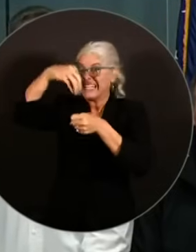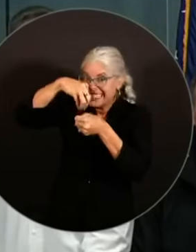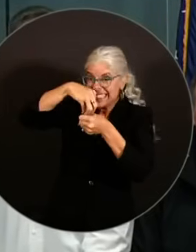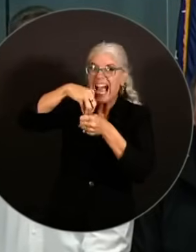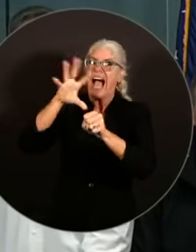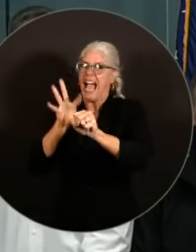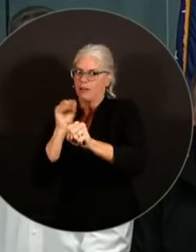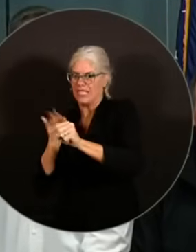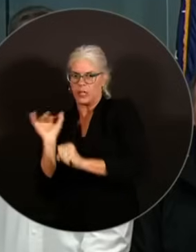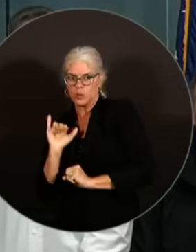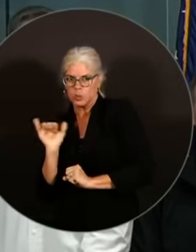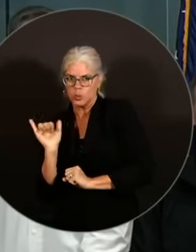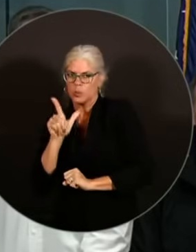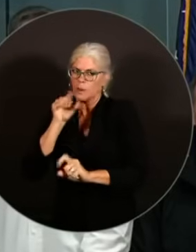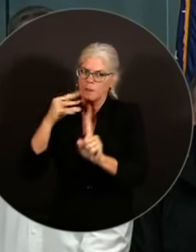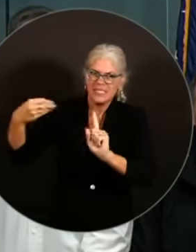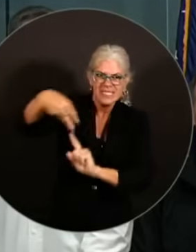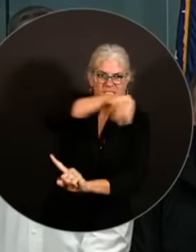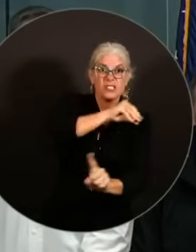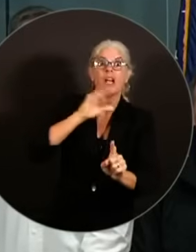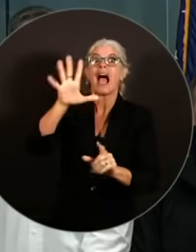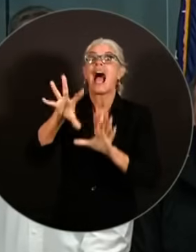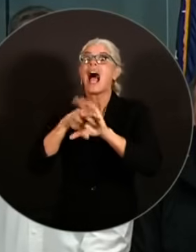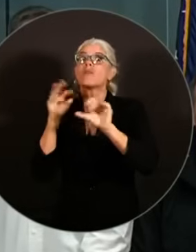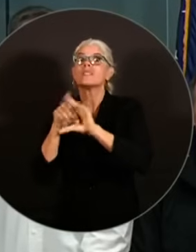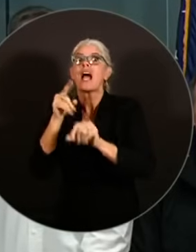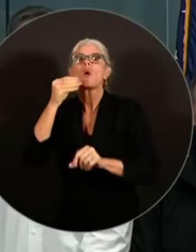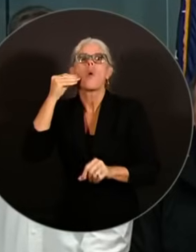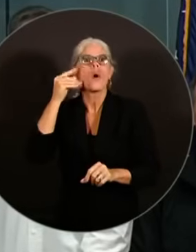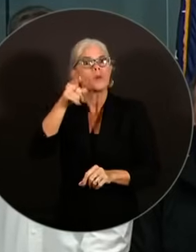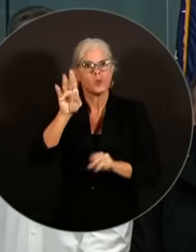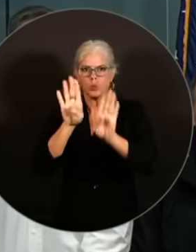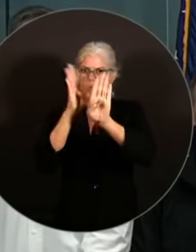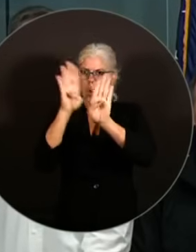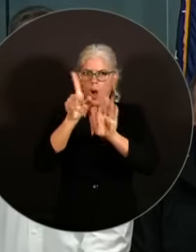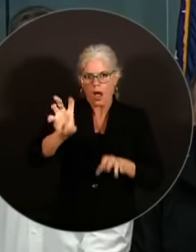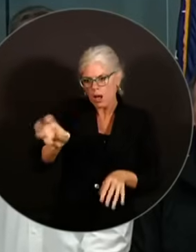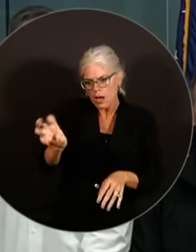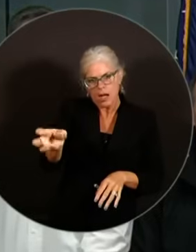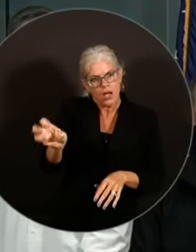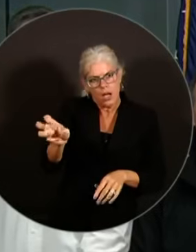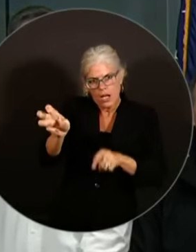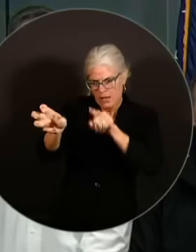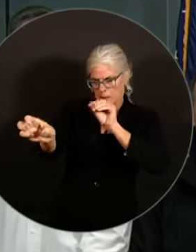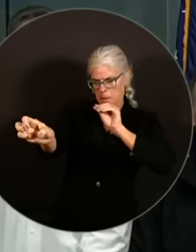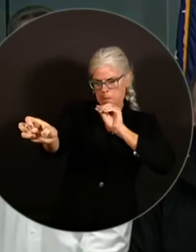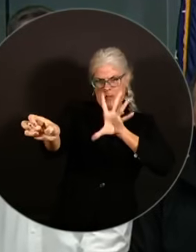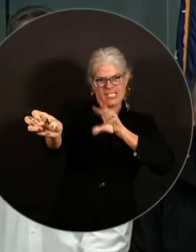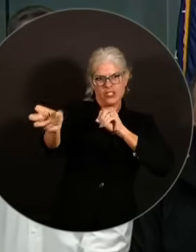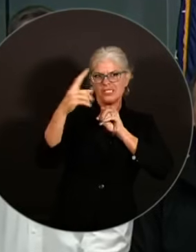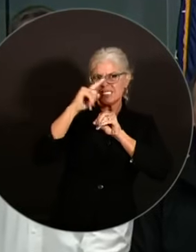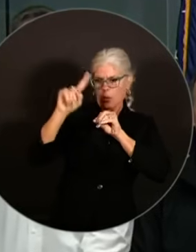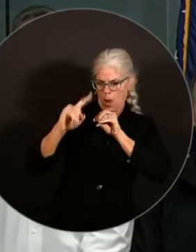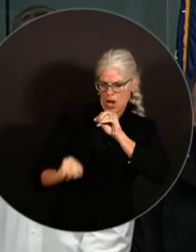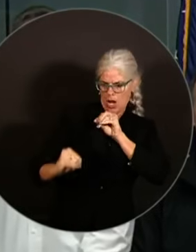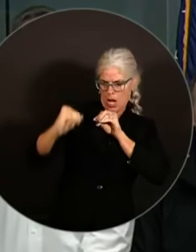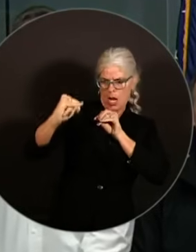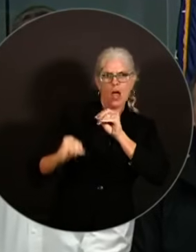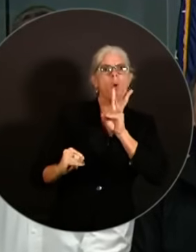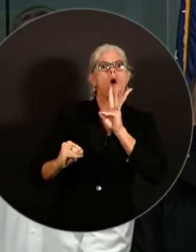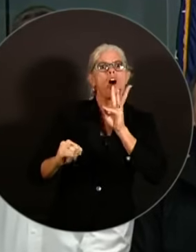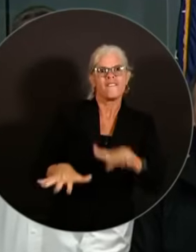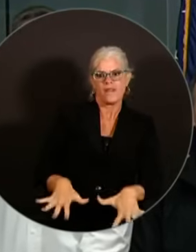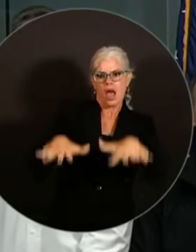of reference, when you're on the outside of the home, make sure you get like the doorknob of the outdoor house. That'll give us a reference, a point of reference on how high that water